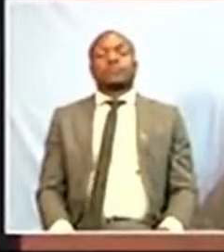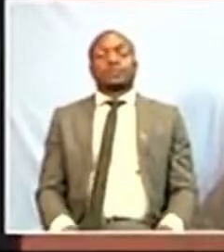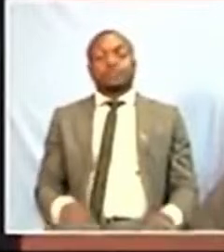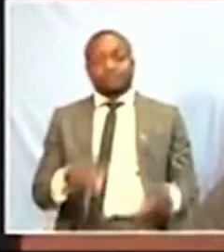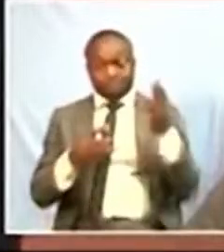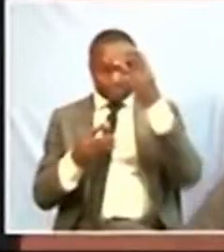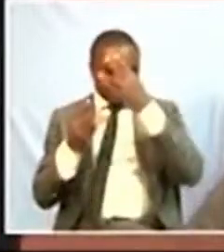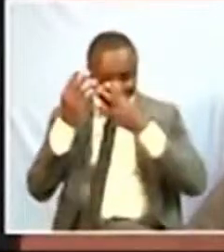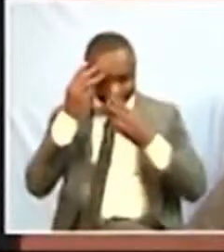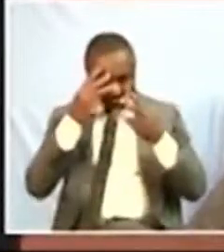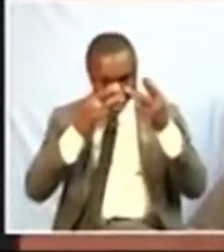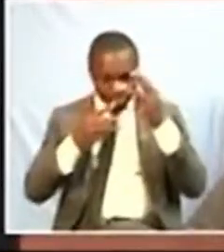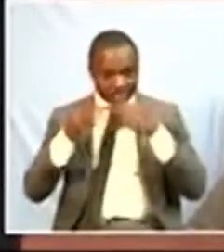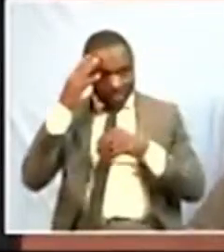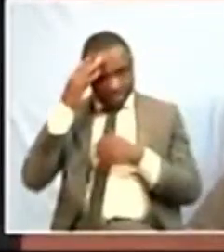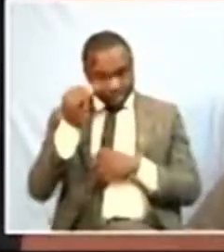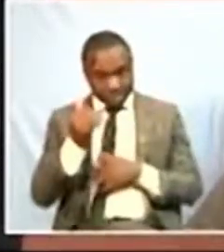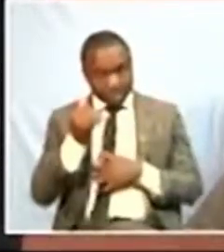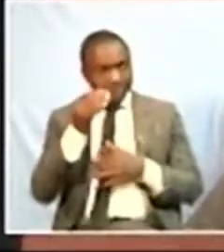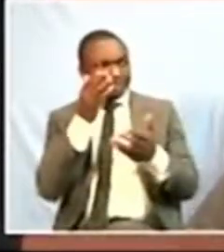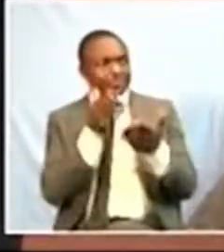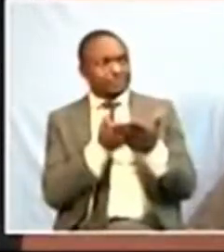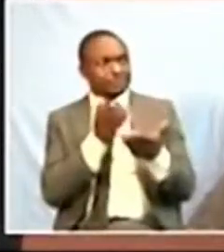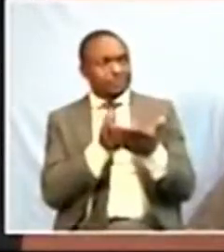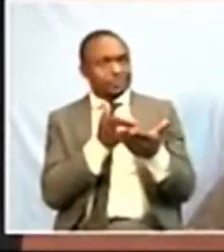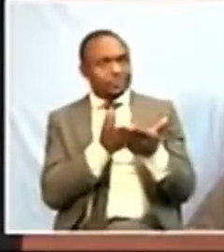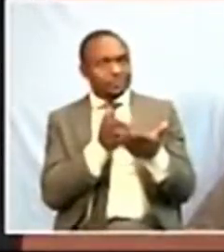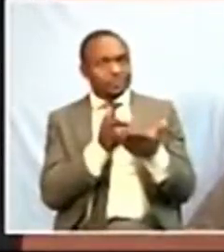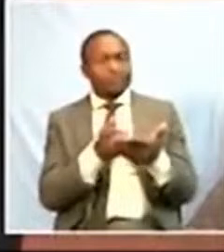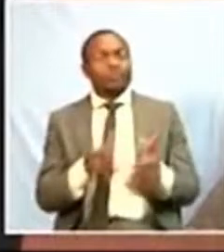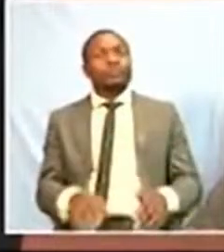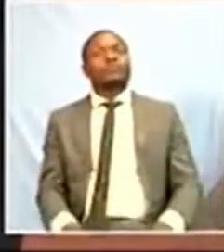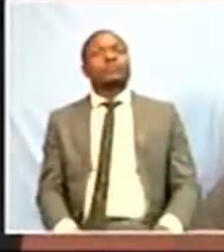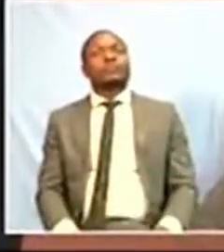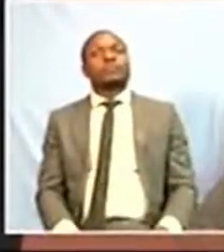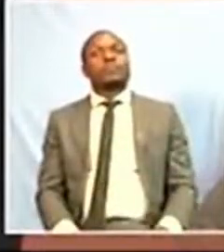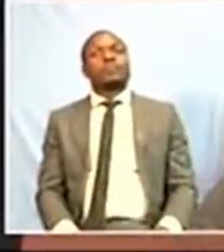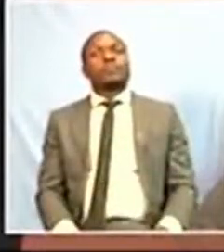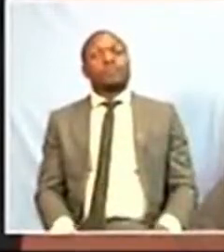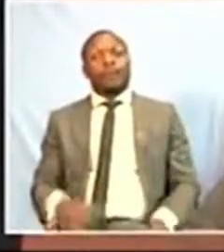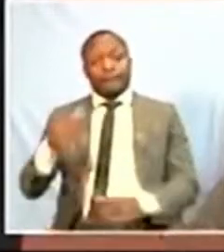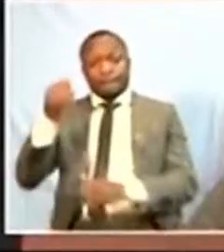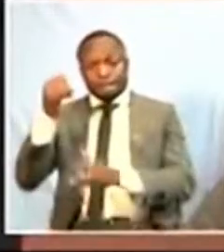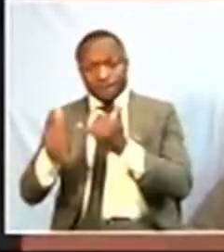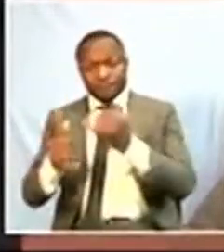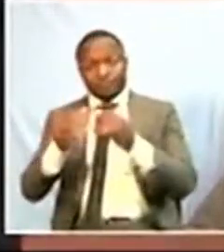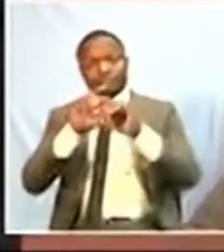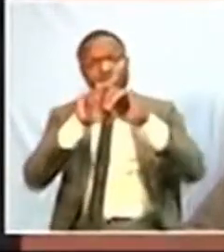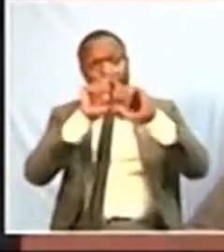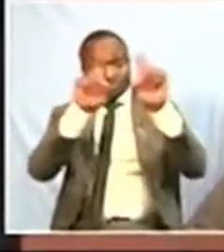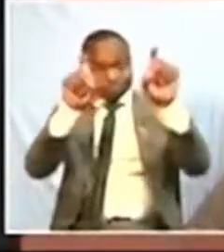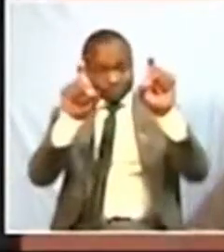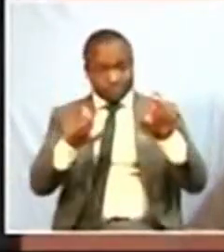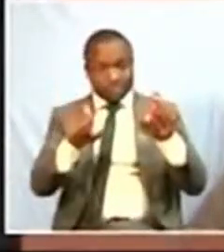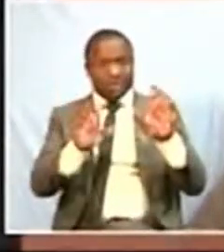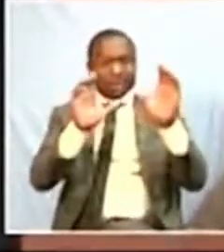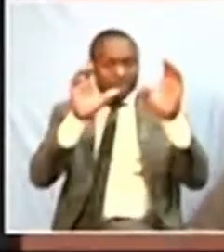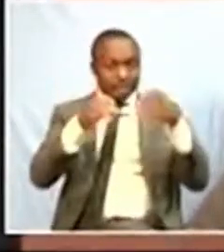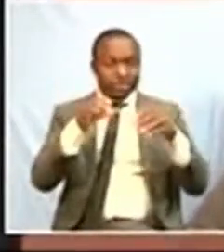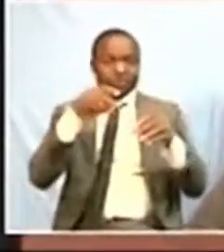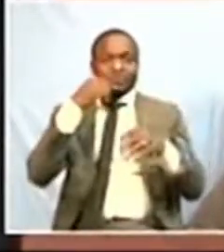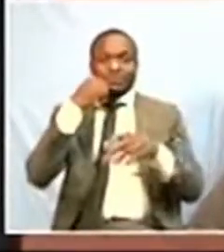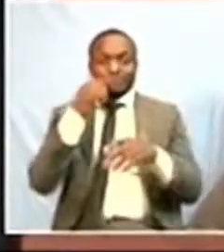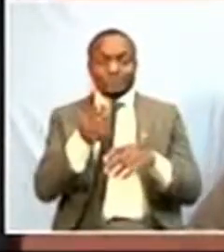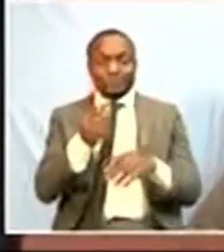concerning, because here in the completion certificate, the council is stating